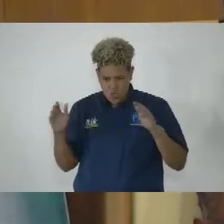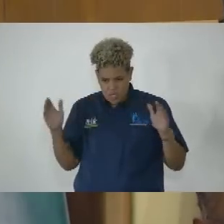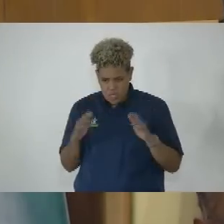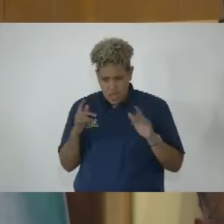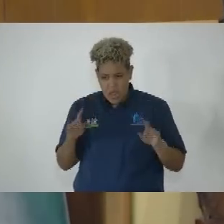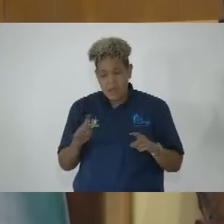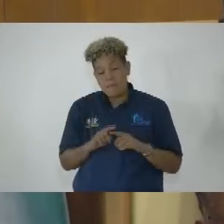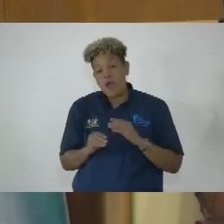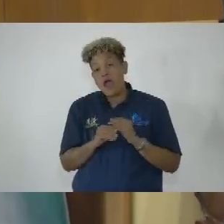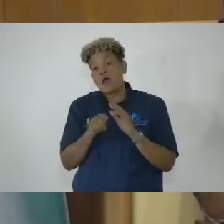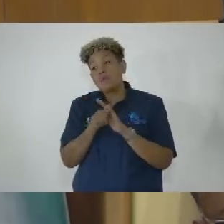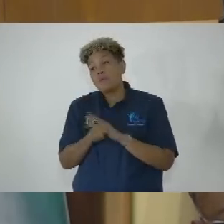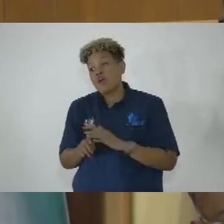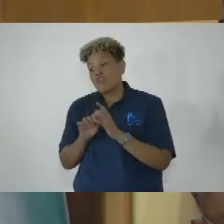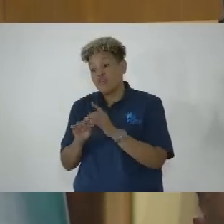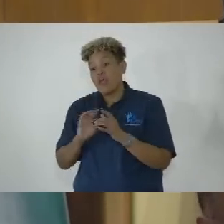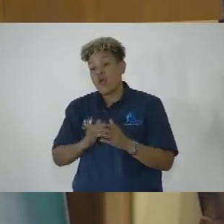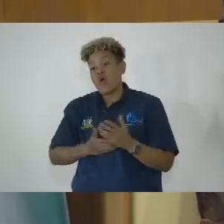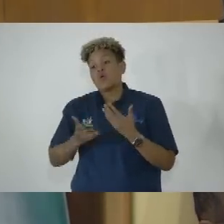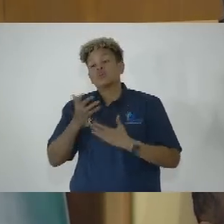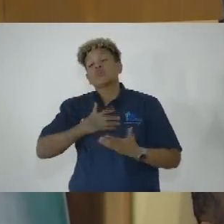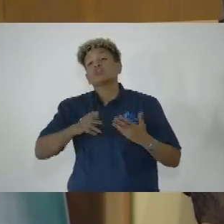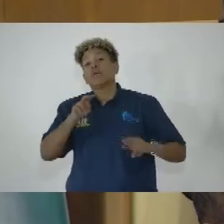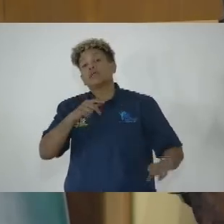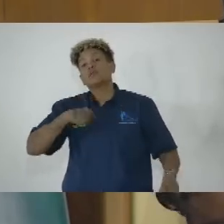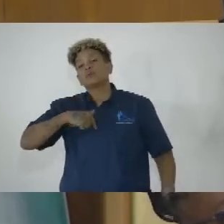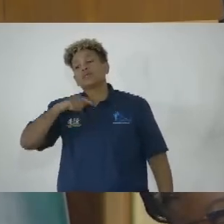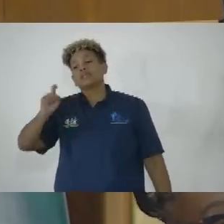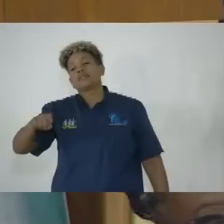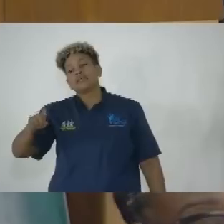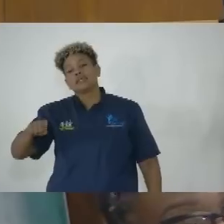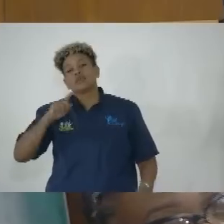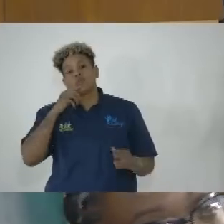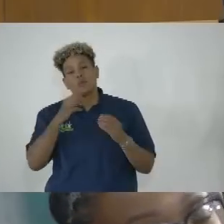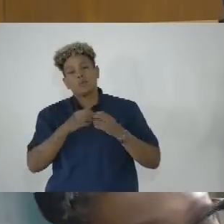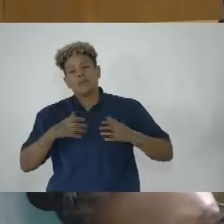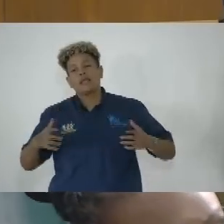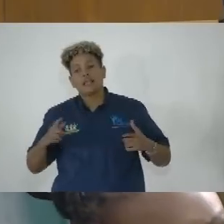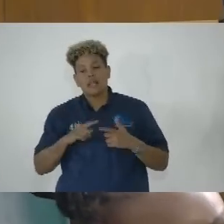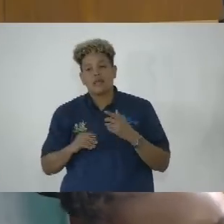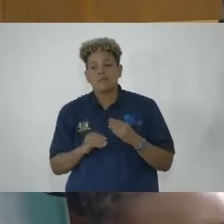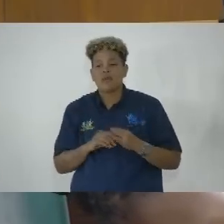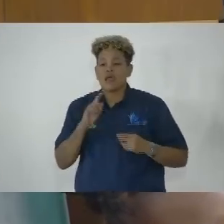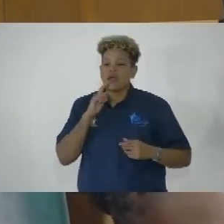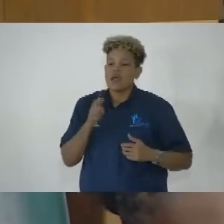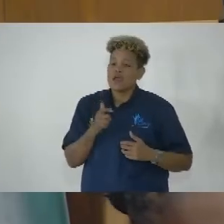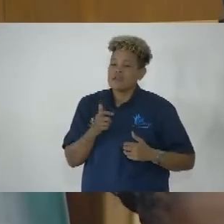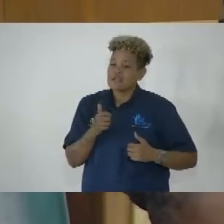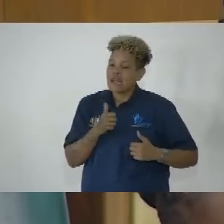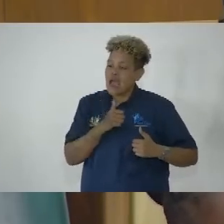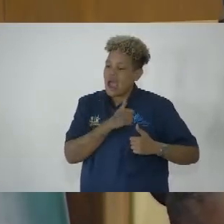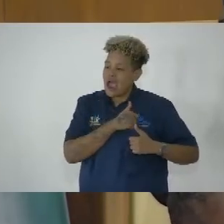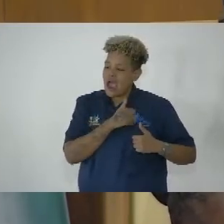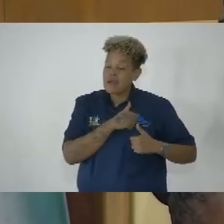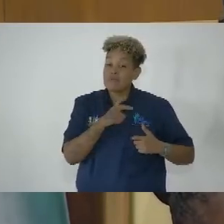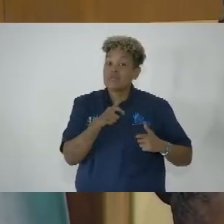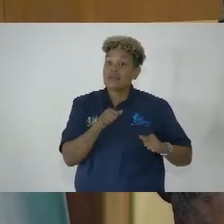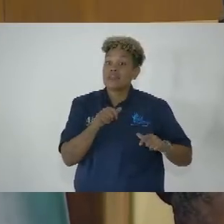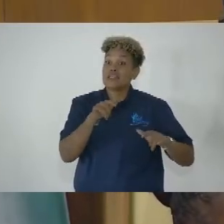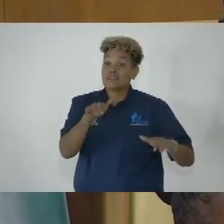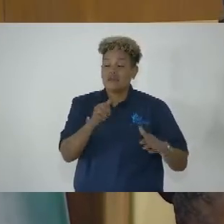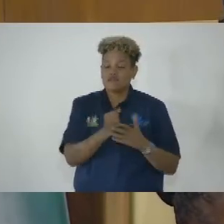and murders in our society, we need to build out an army of social